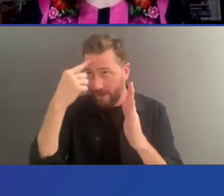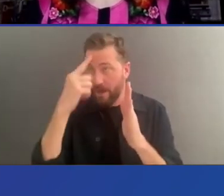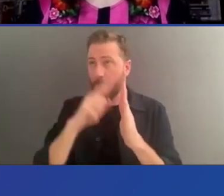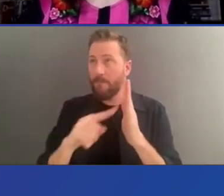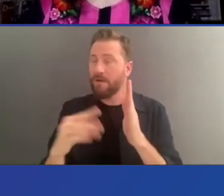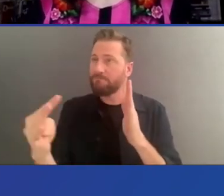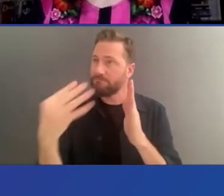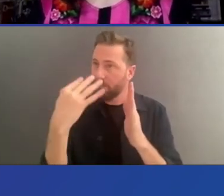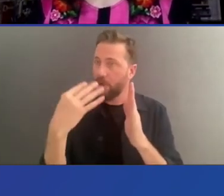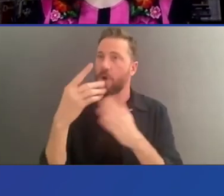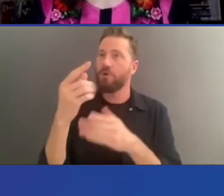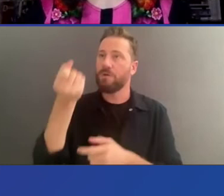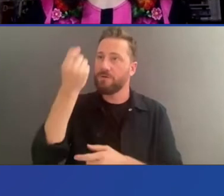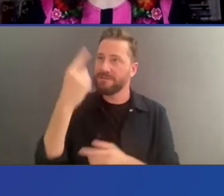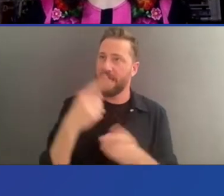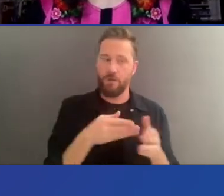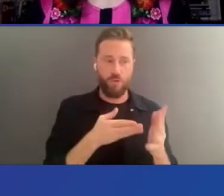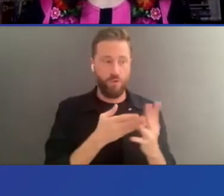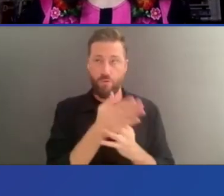understand through this. And